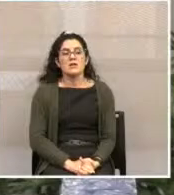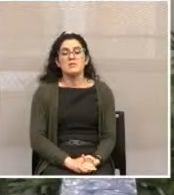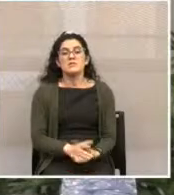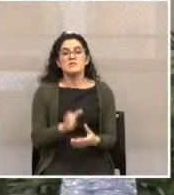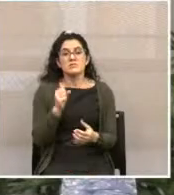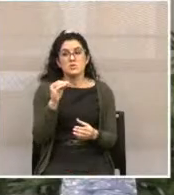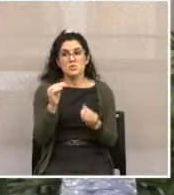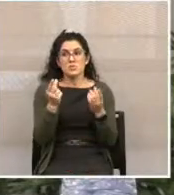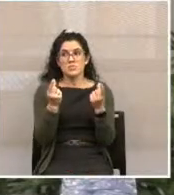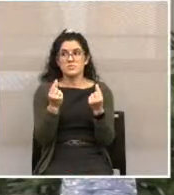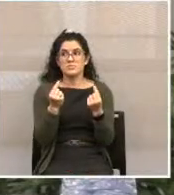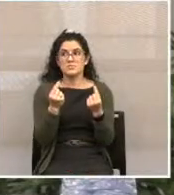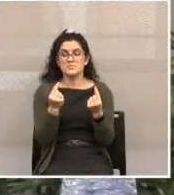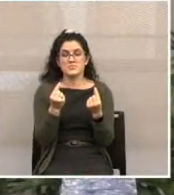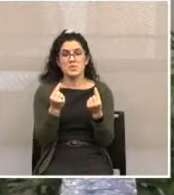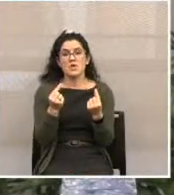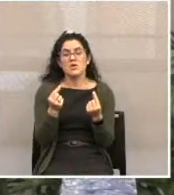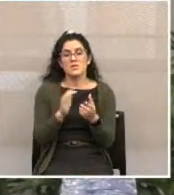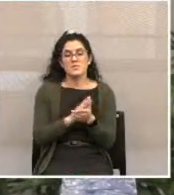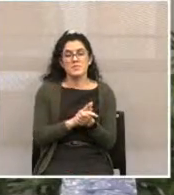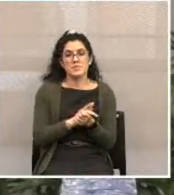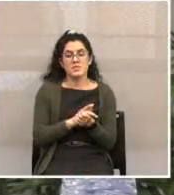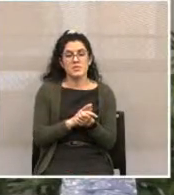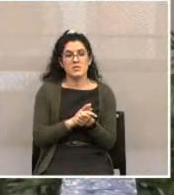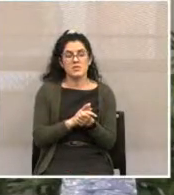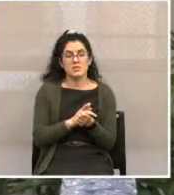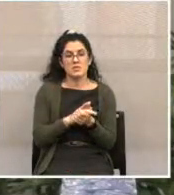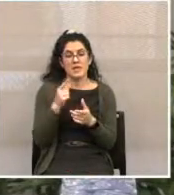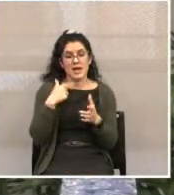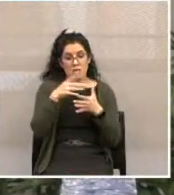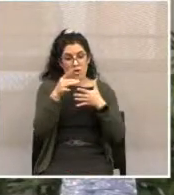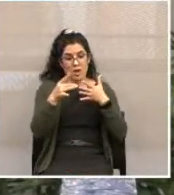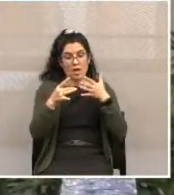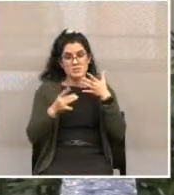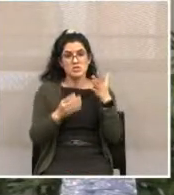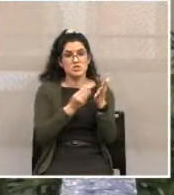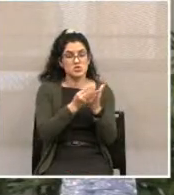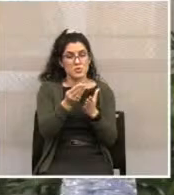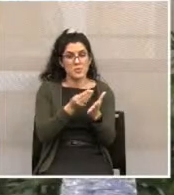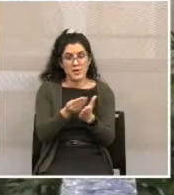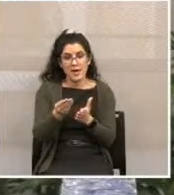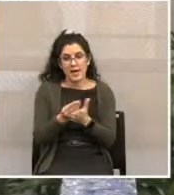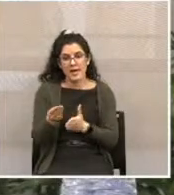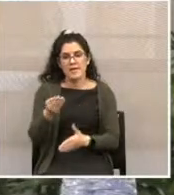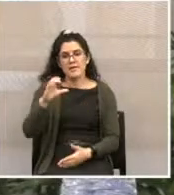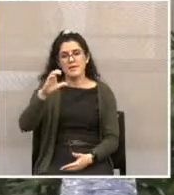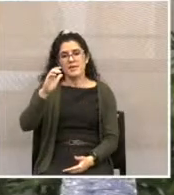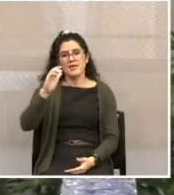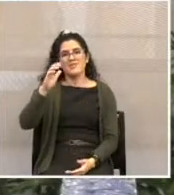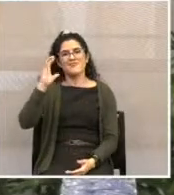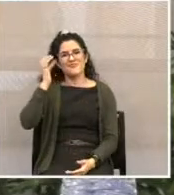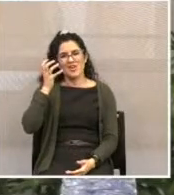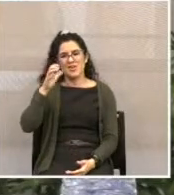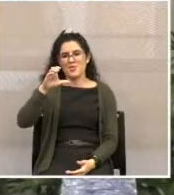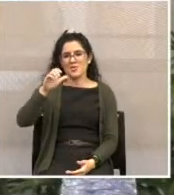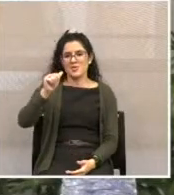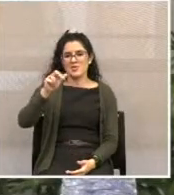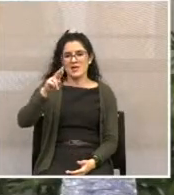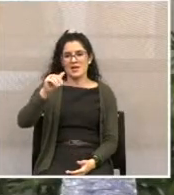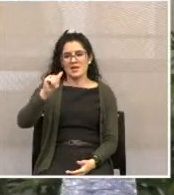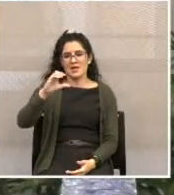what they did is they had put in an option to buy Radio Caracol. This is the day